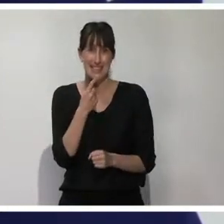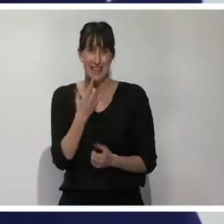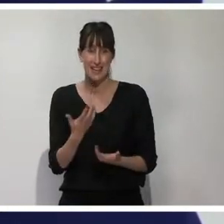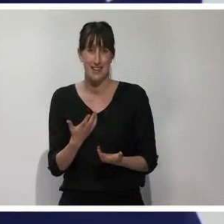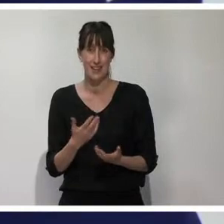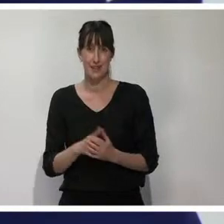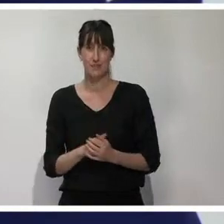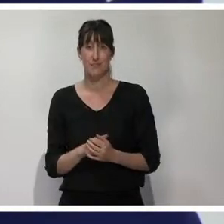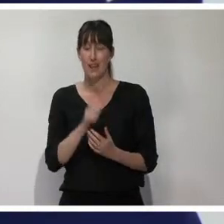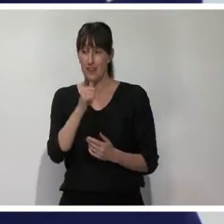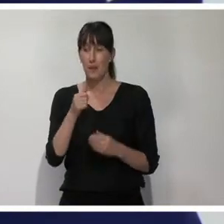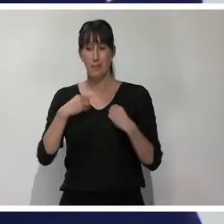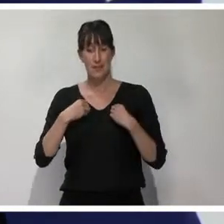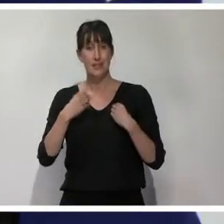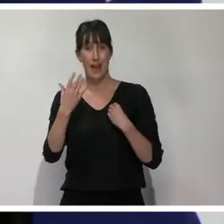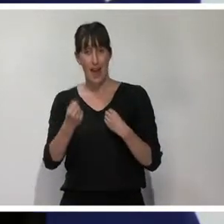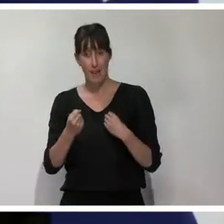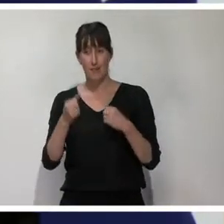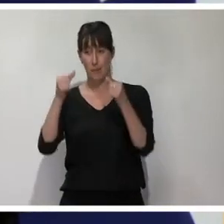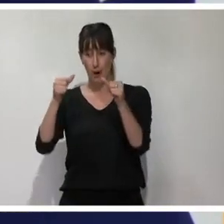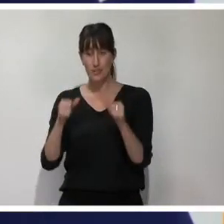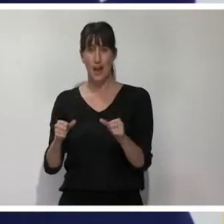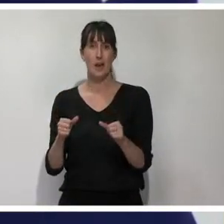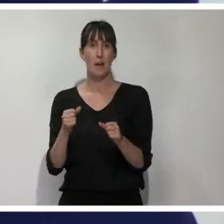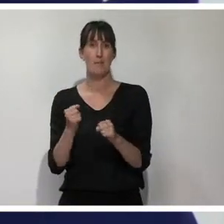sure everyone is providing the opportunity.